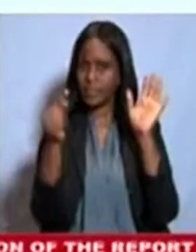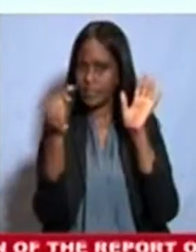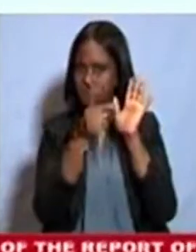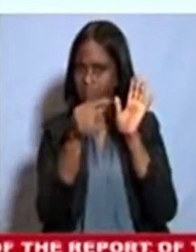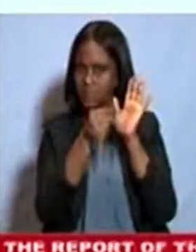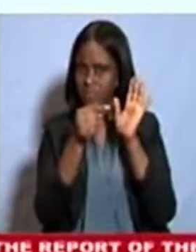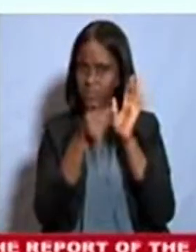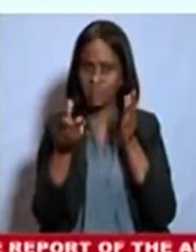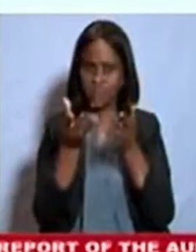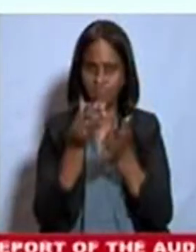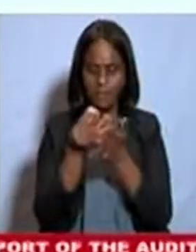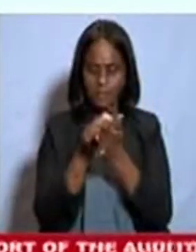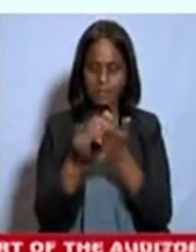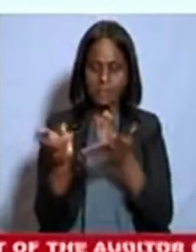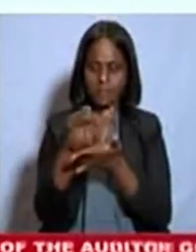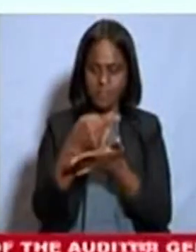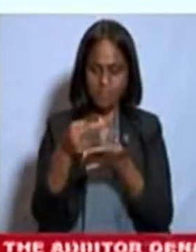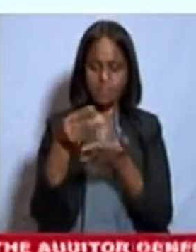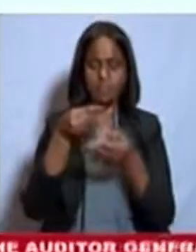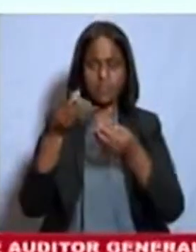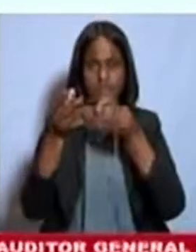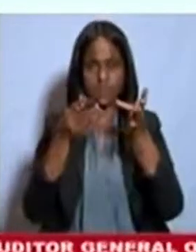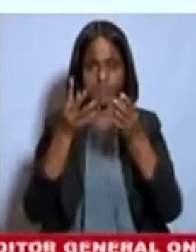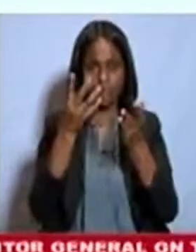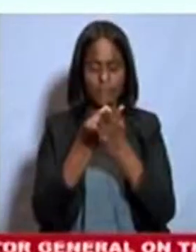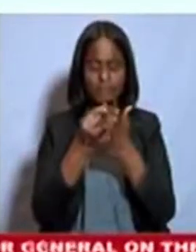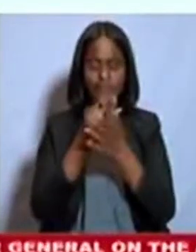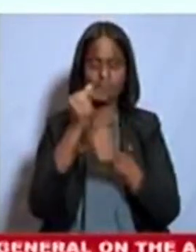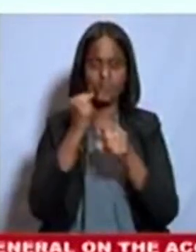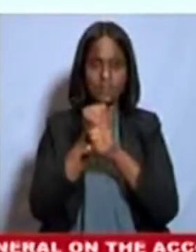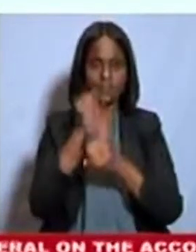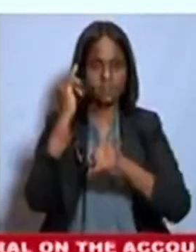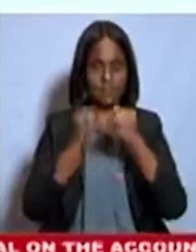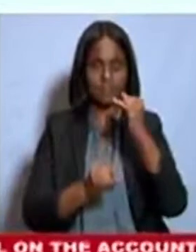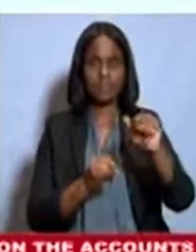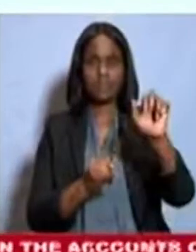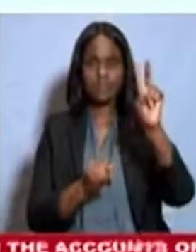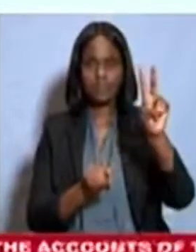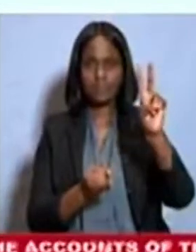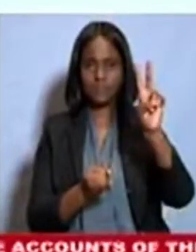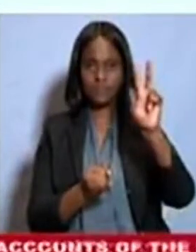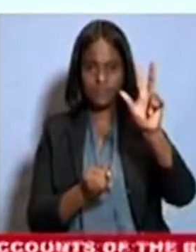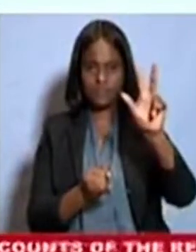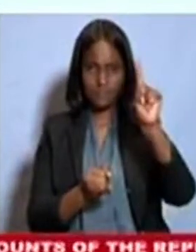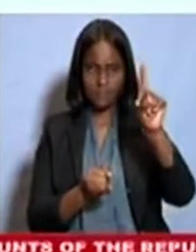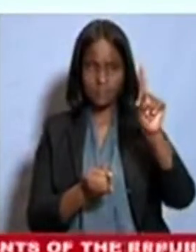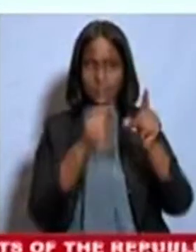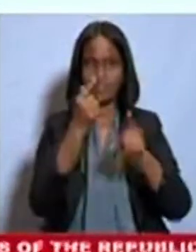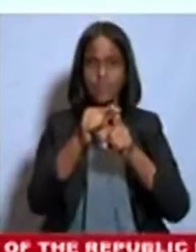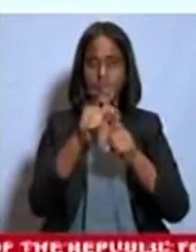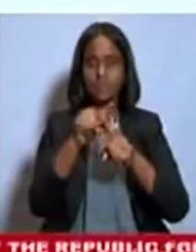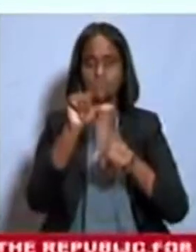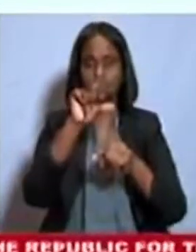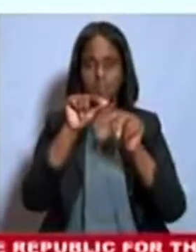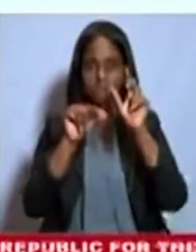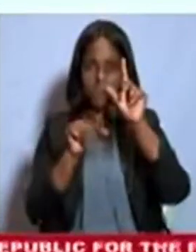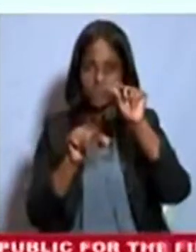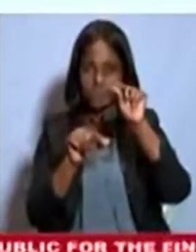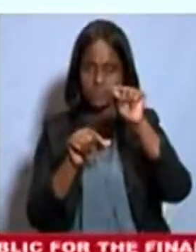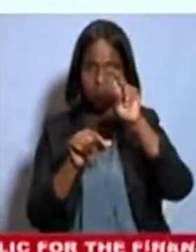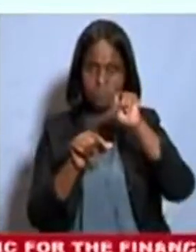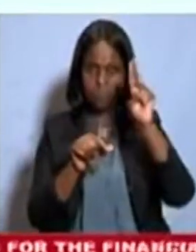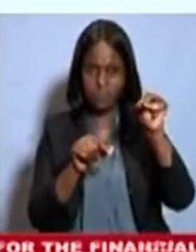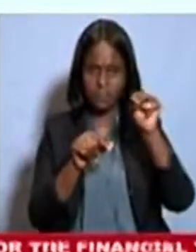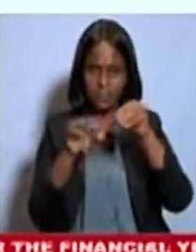estimates of revenue and expenditure for the financial year ended 31st December 2022, a provision of